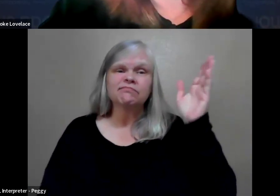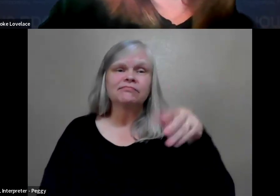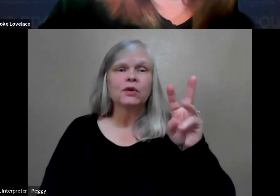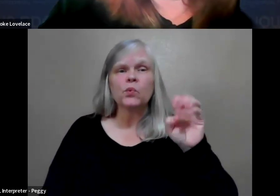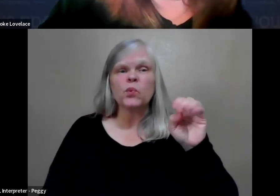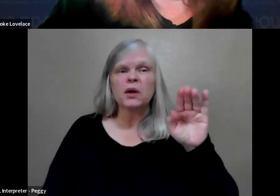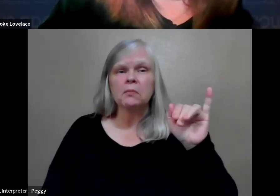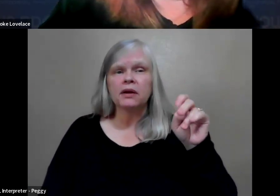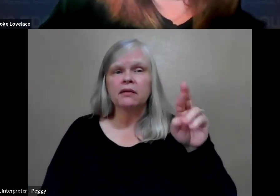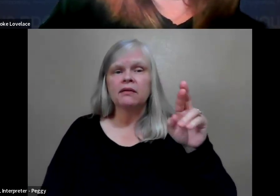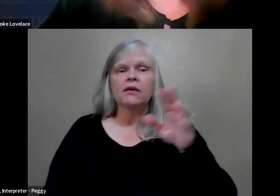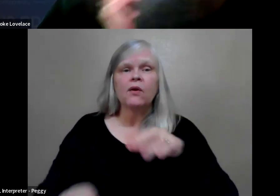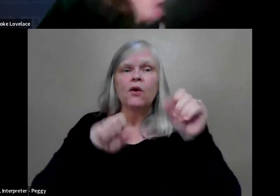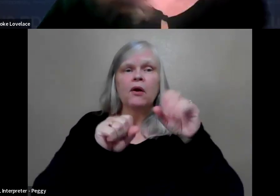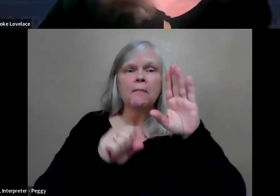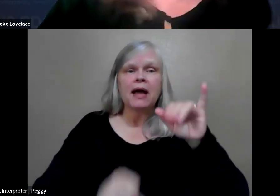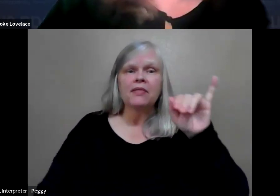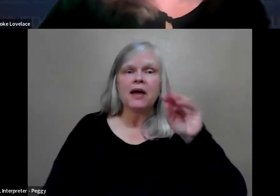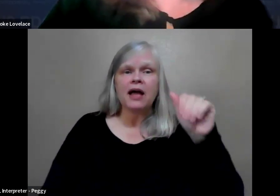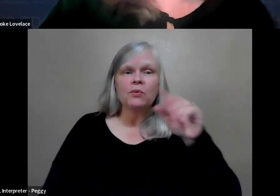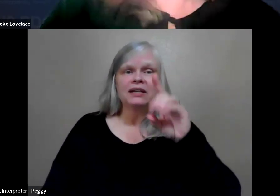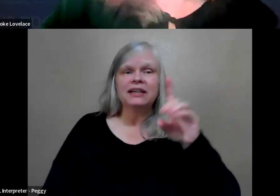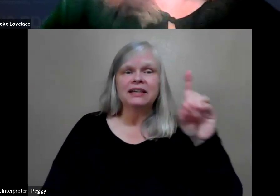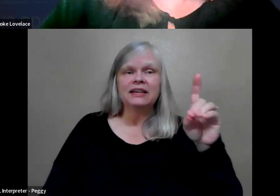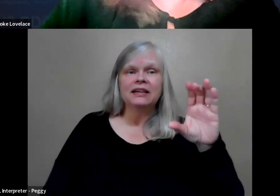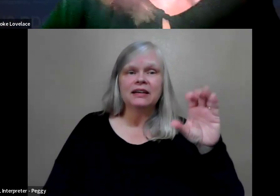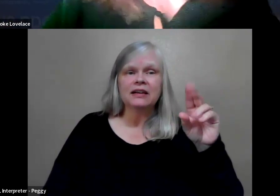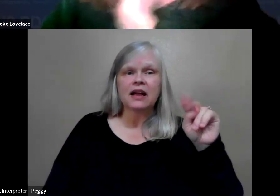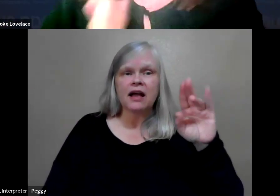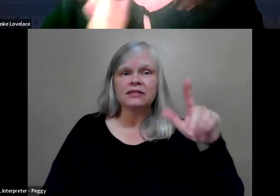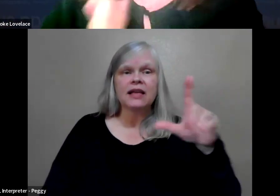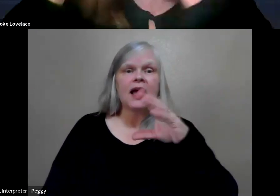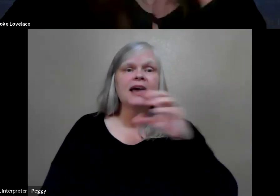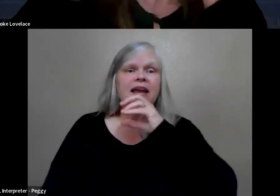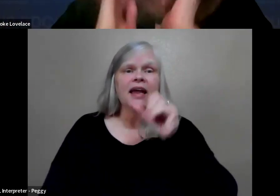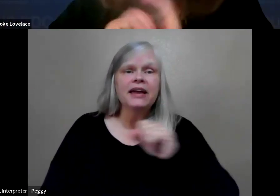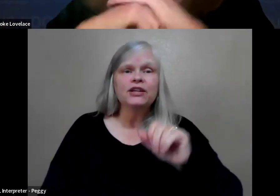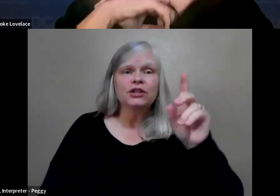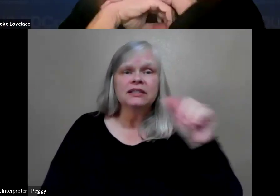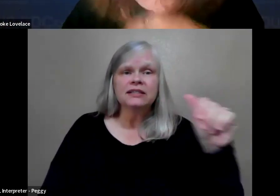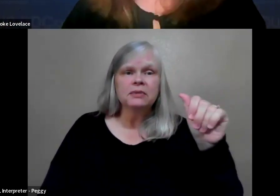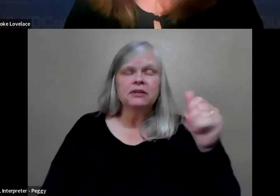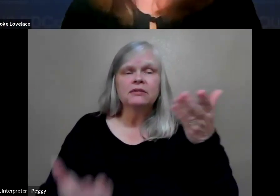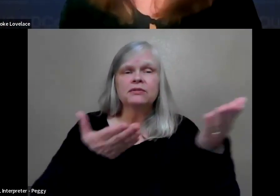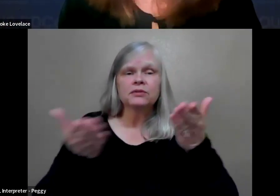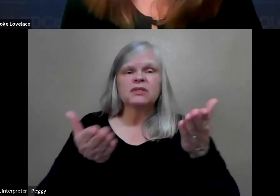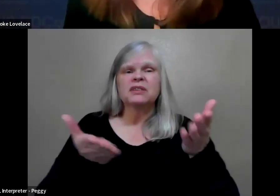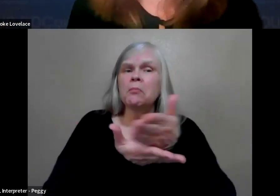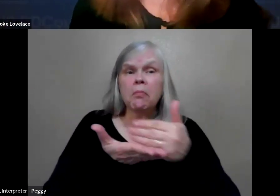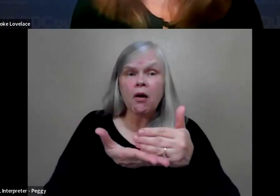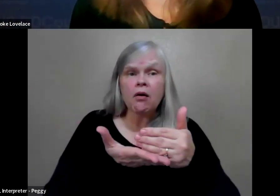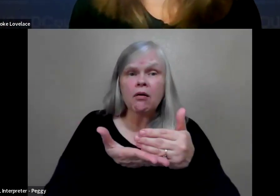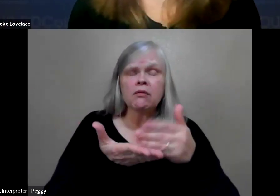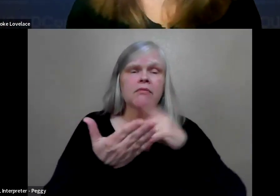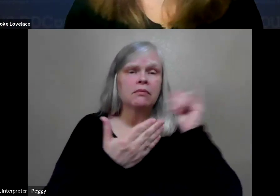I guess, hosted by the Iowa DD Council and Aging and Disability Services as a part of a